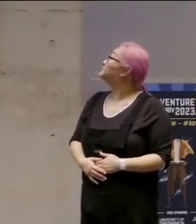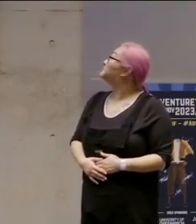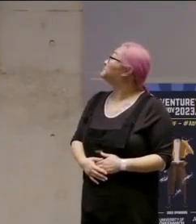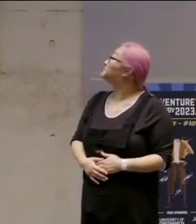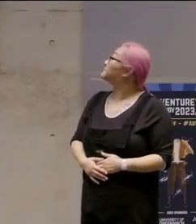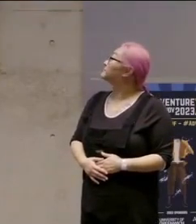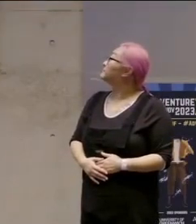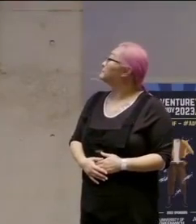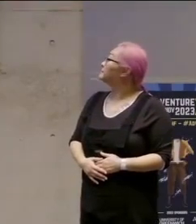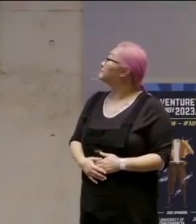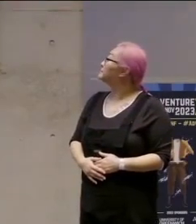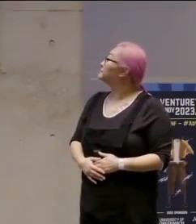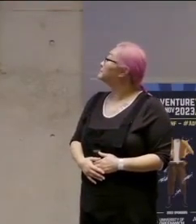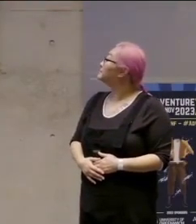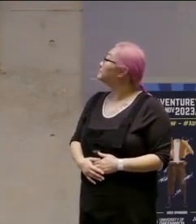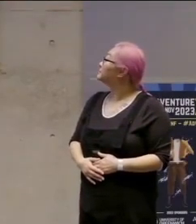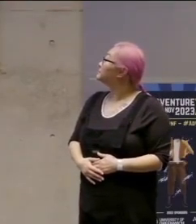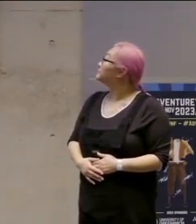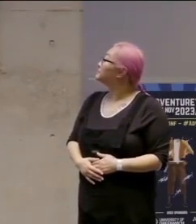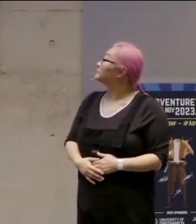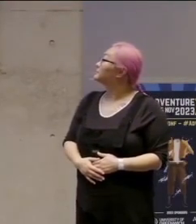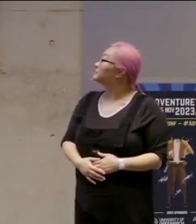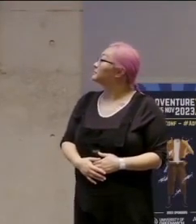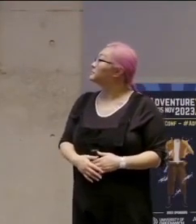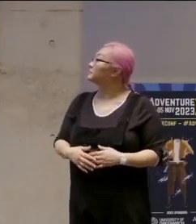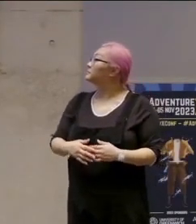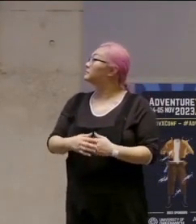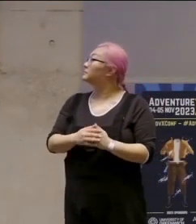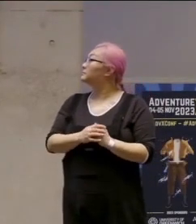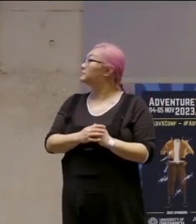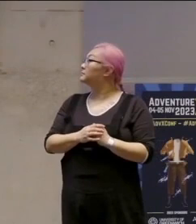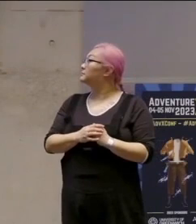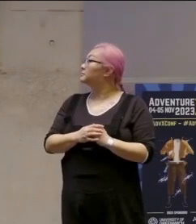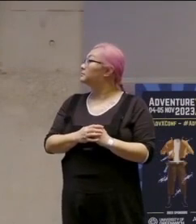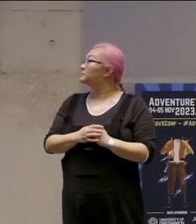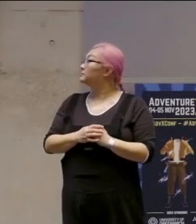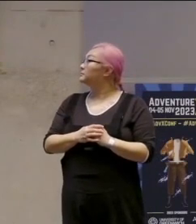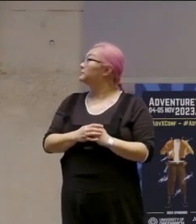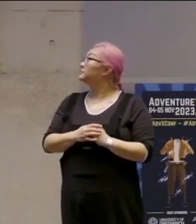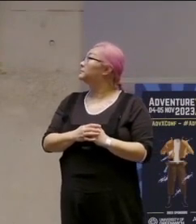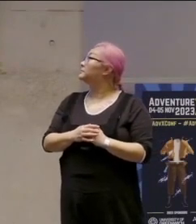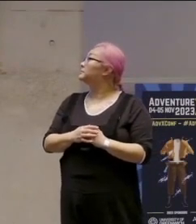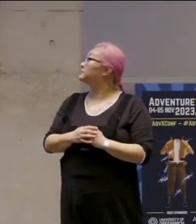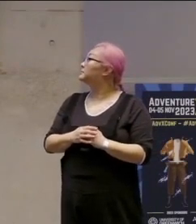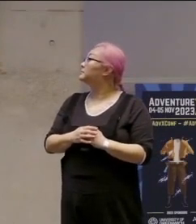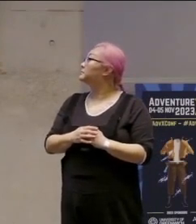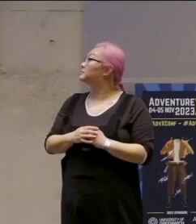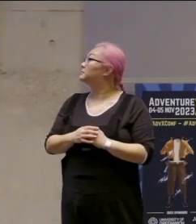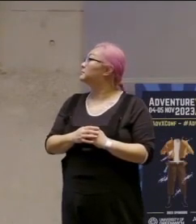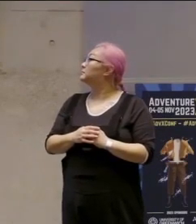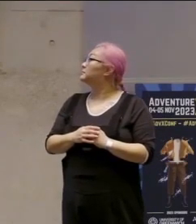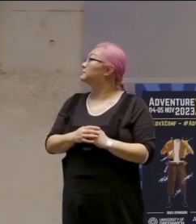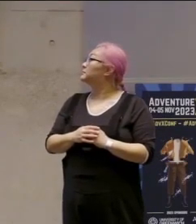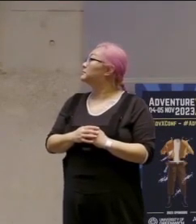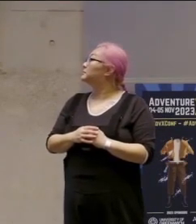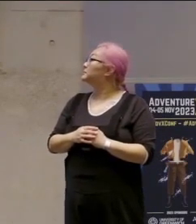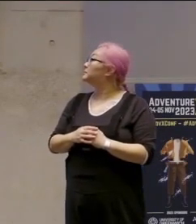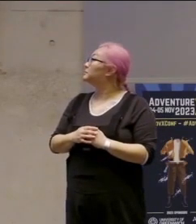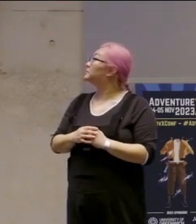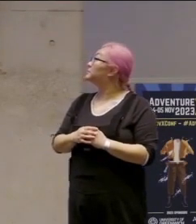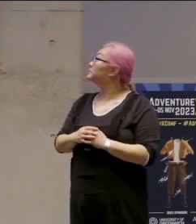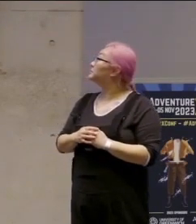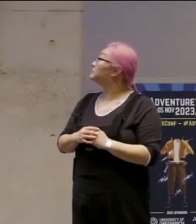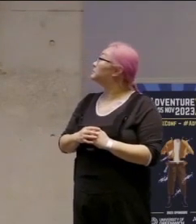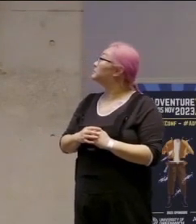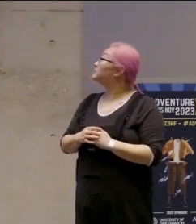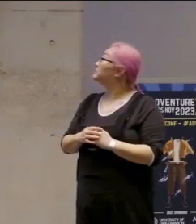And so, the dialogue, again, in this game, right? Just trying to write the way I see people the way I see people